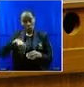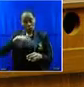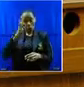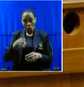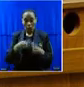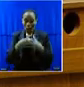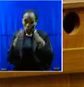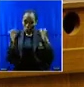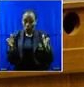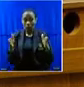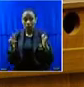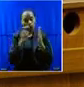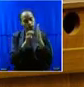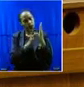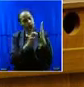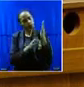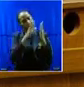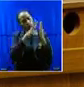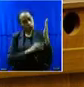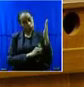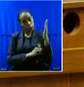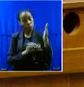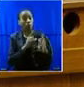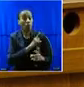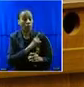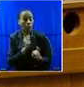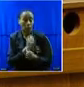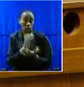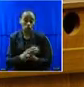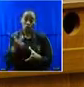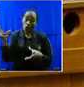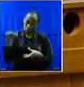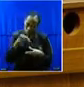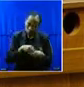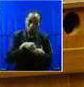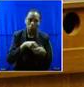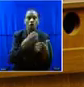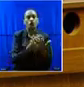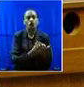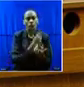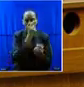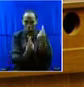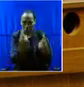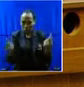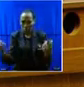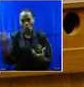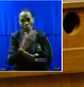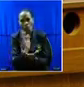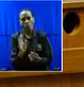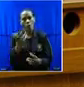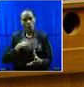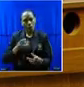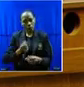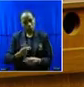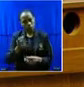enabling conditions for a competitive, inclusive, and fast-growing economy. We are fast-tracking reforms